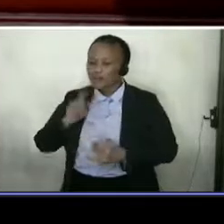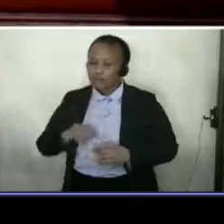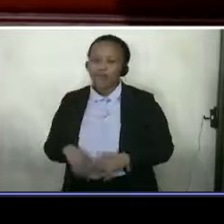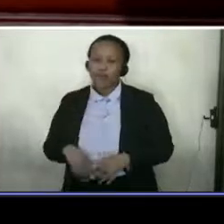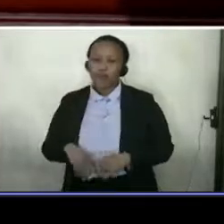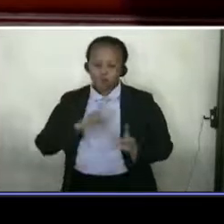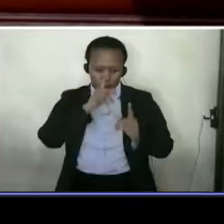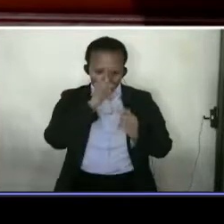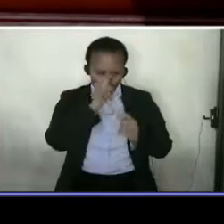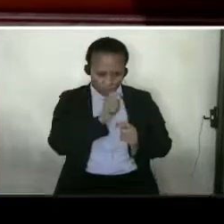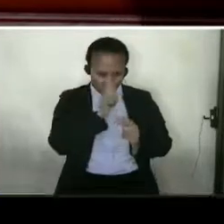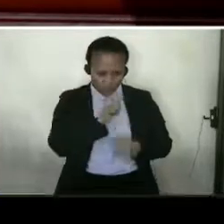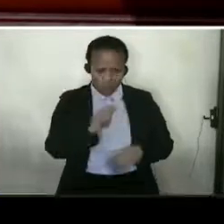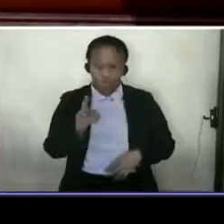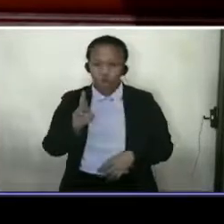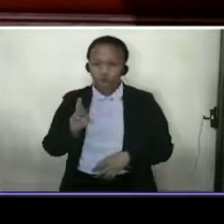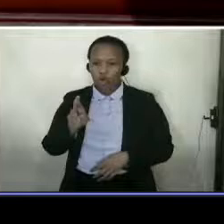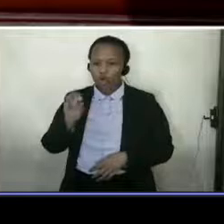my brother.